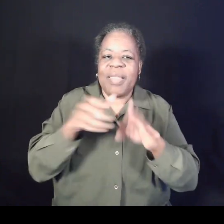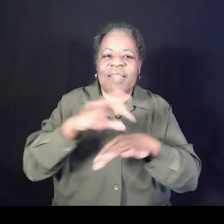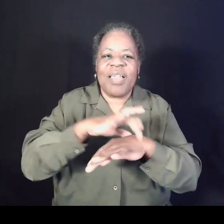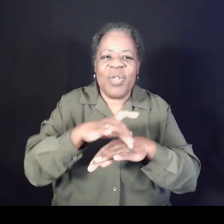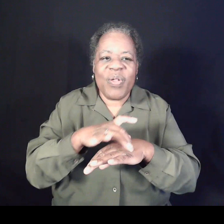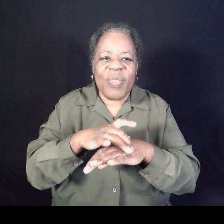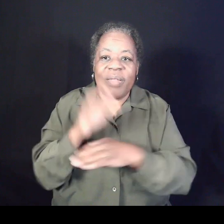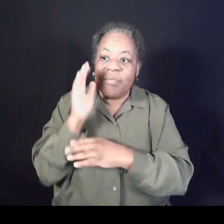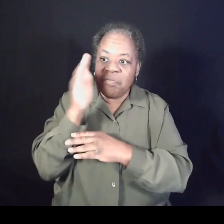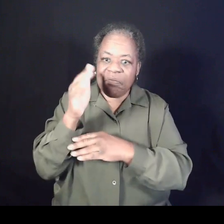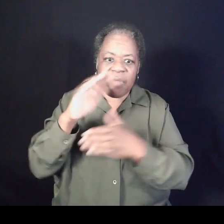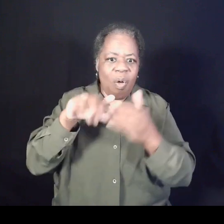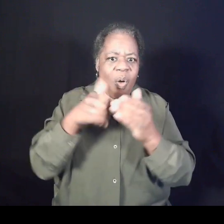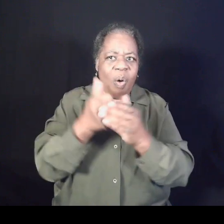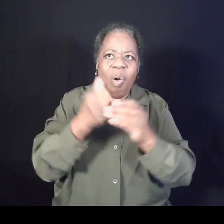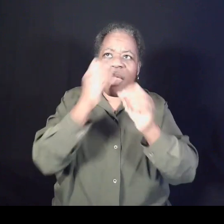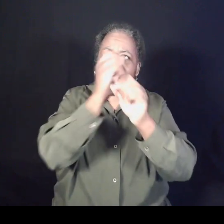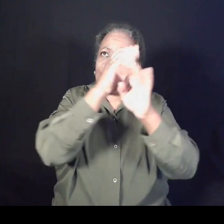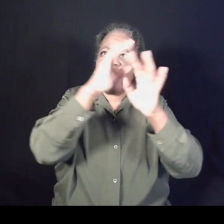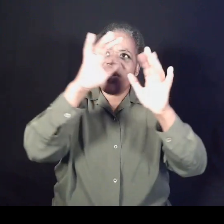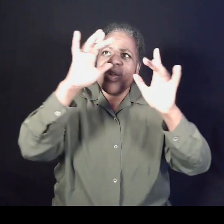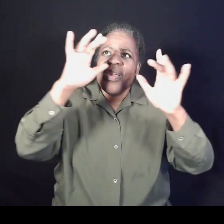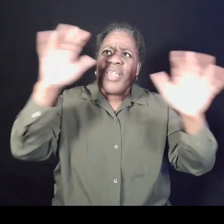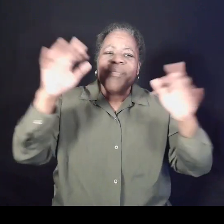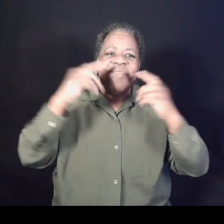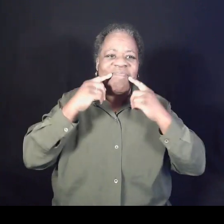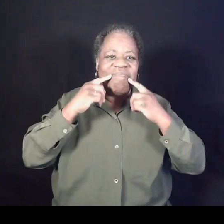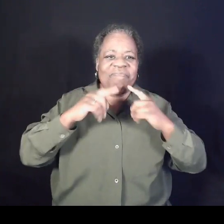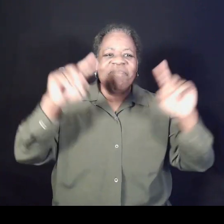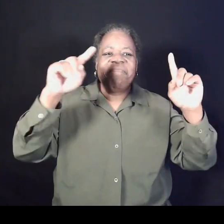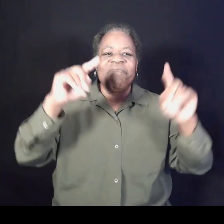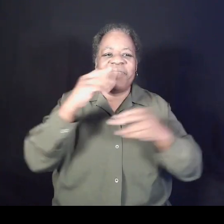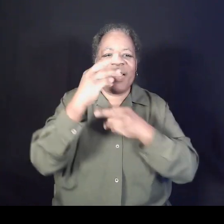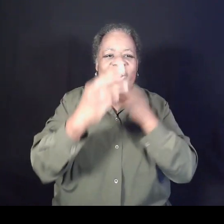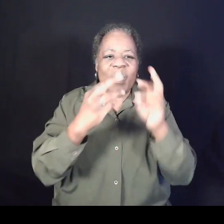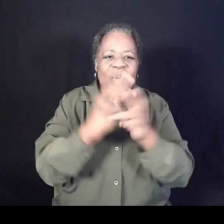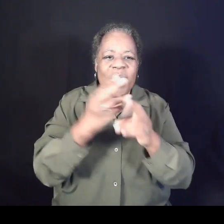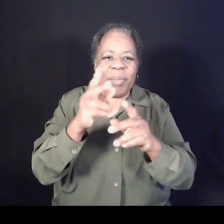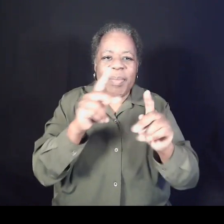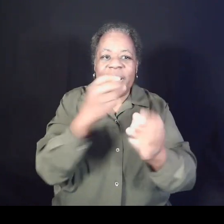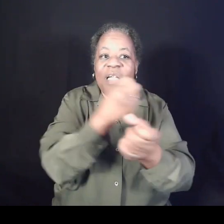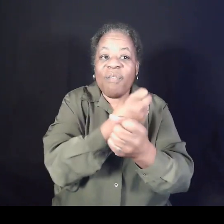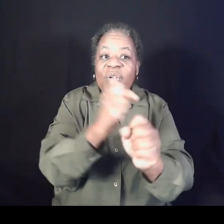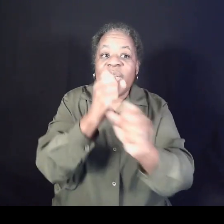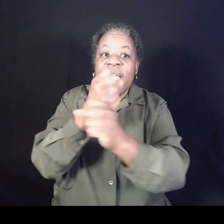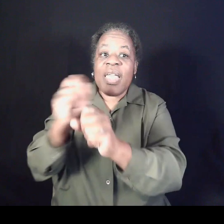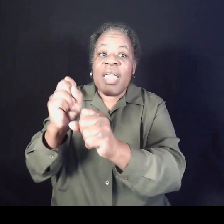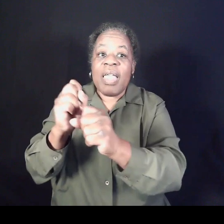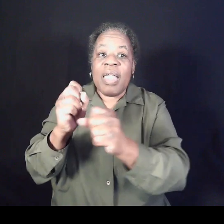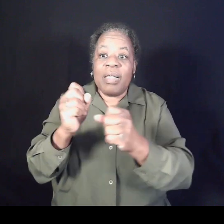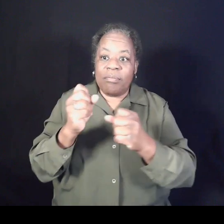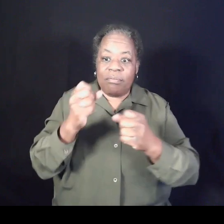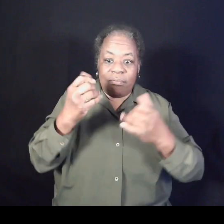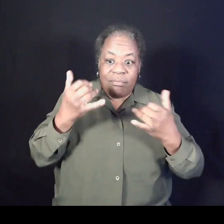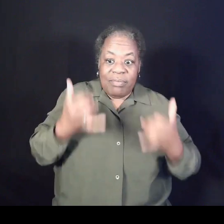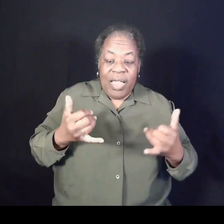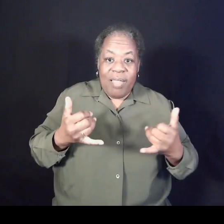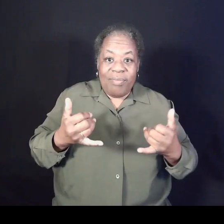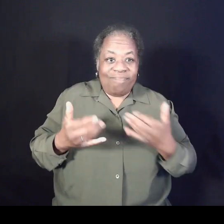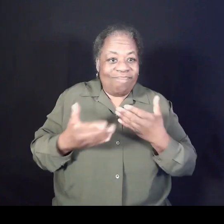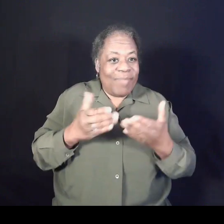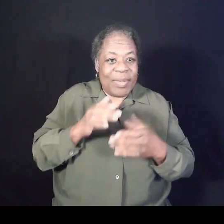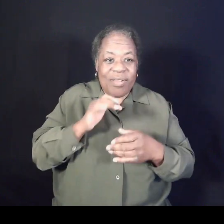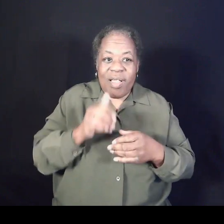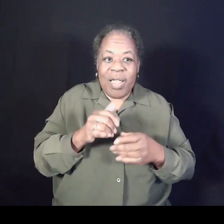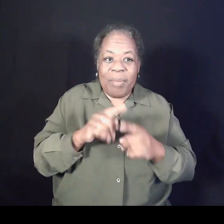Someday all our dreams will then come to be. Someday in a world where people are free. Maybe not in time for you and me, but someday.